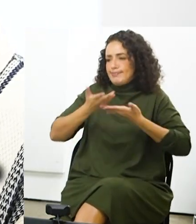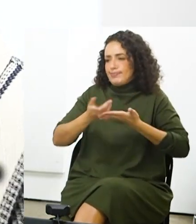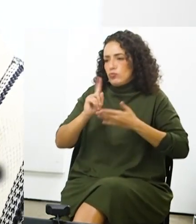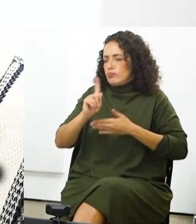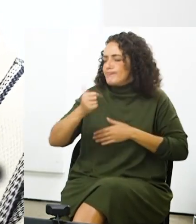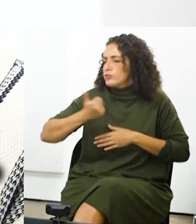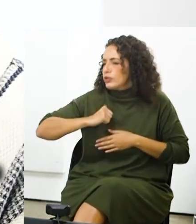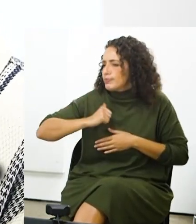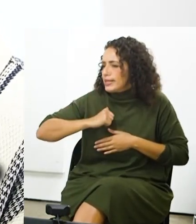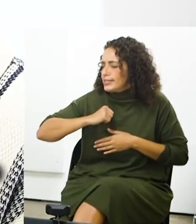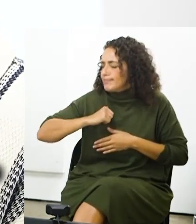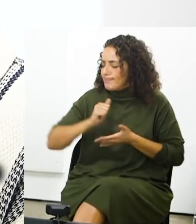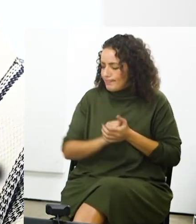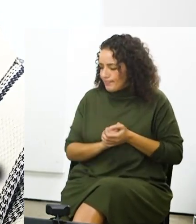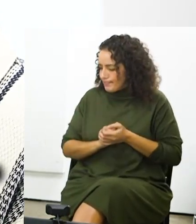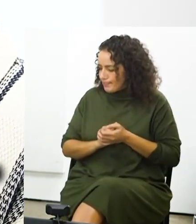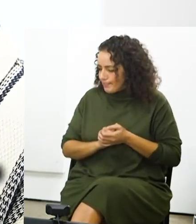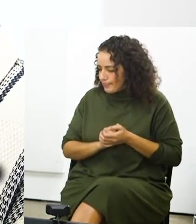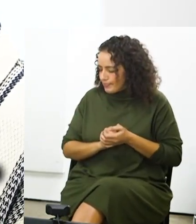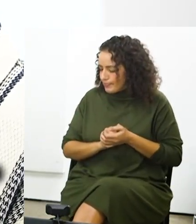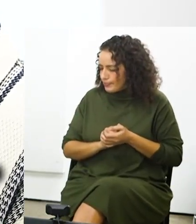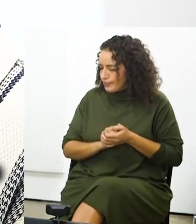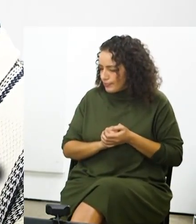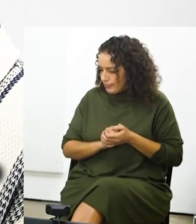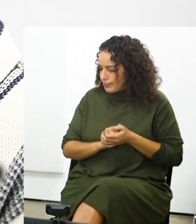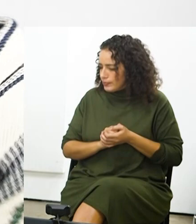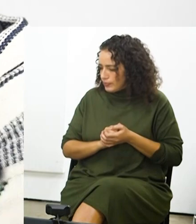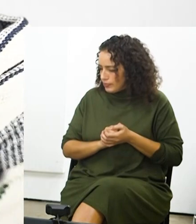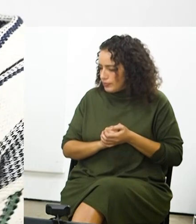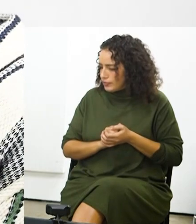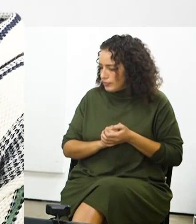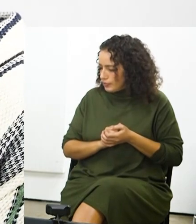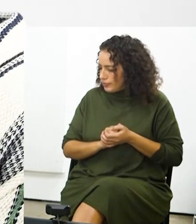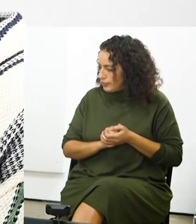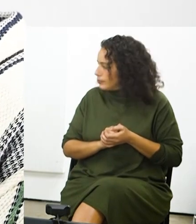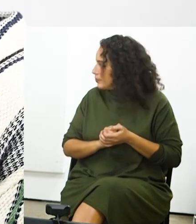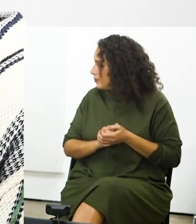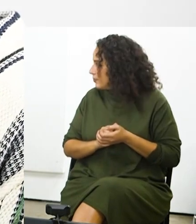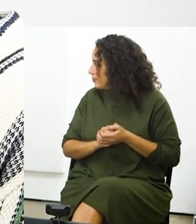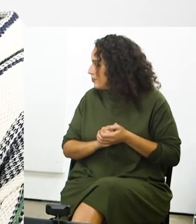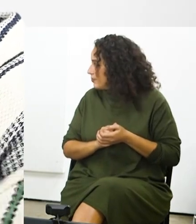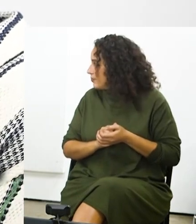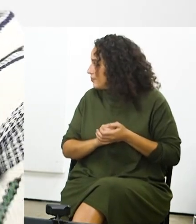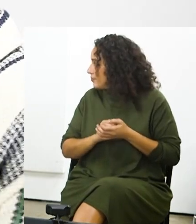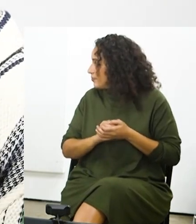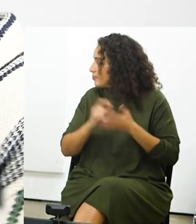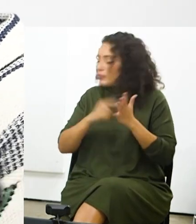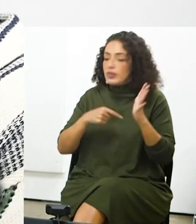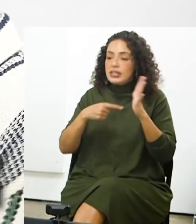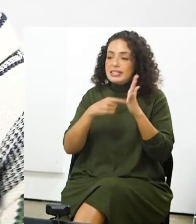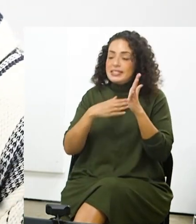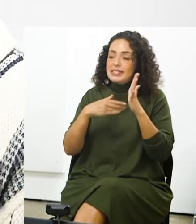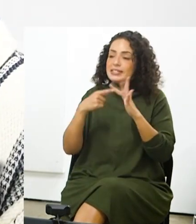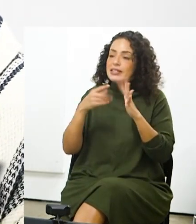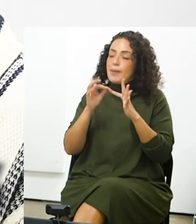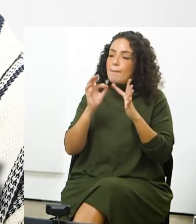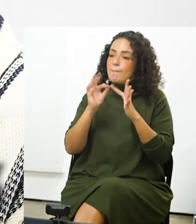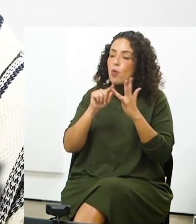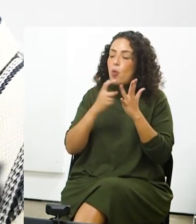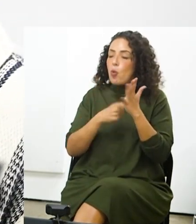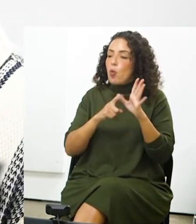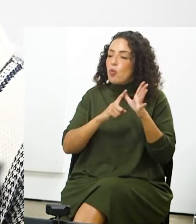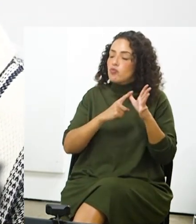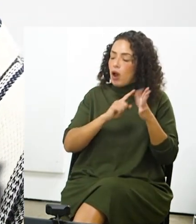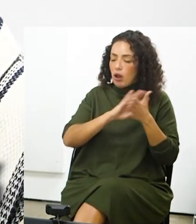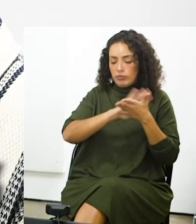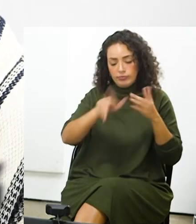what we're going to do is we're going to have Sohei Lee, we're going to have Zipporah Johnson, and we're going to have Kai Wairia today talk to us